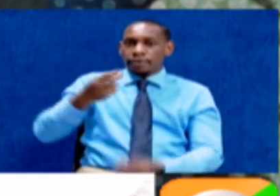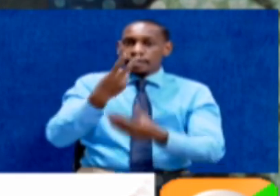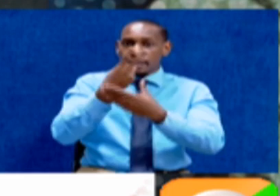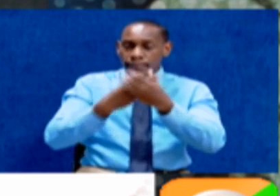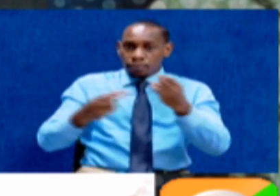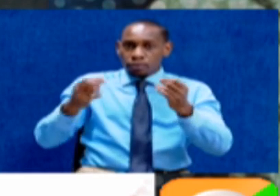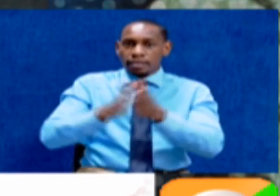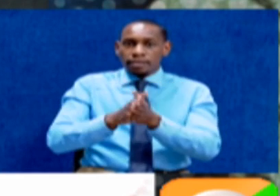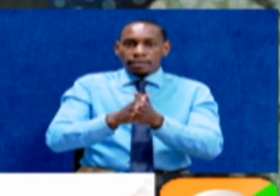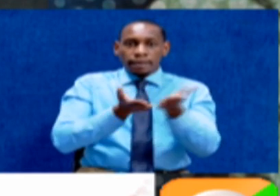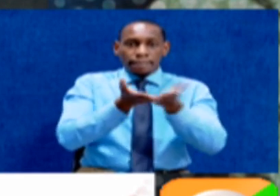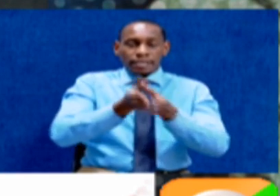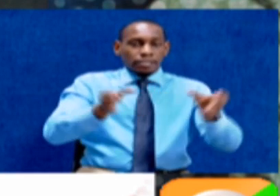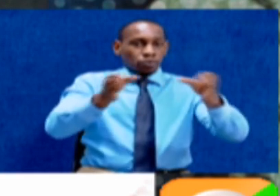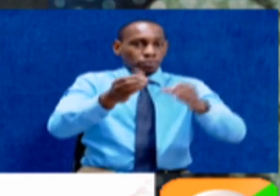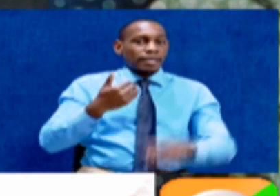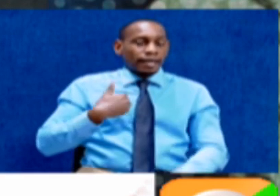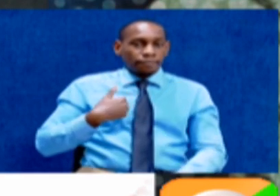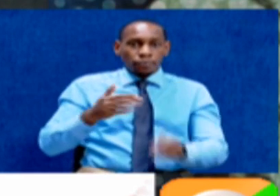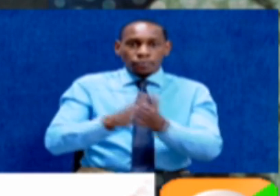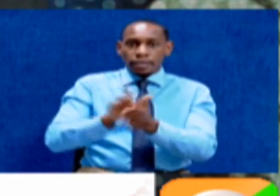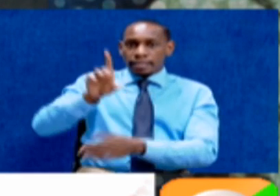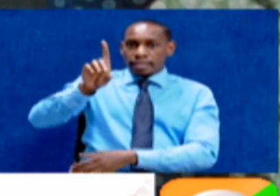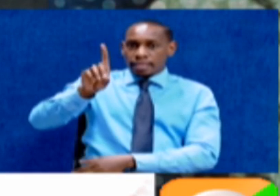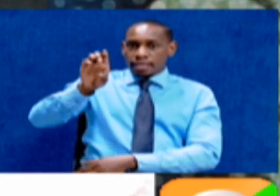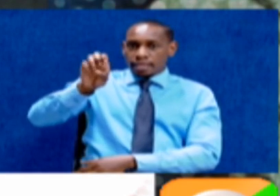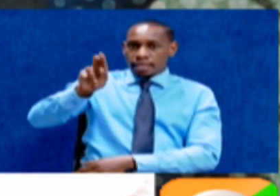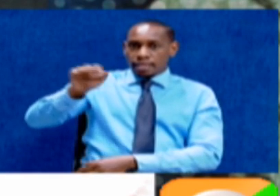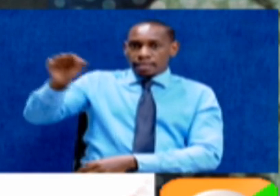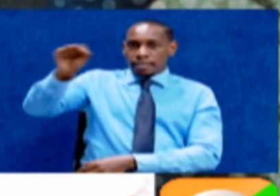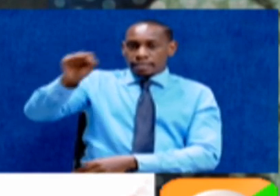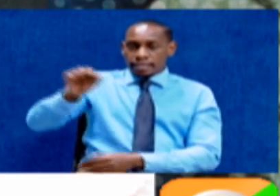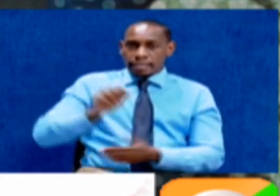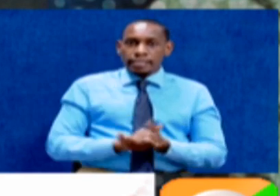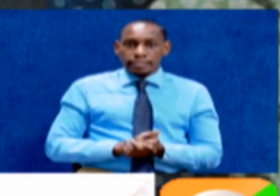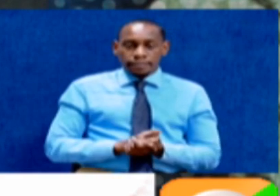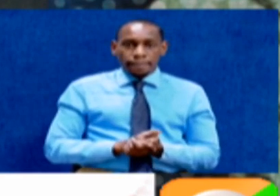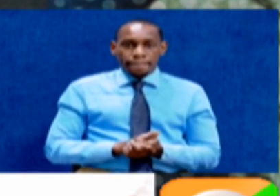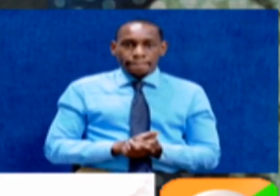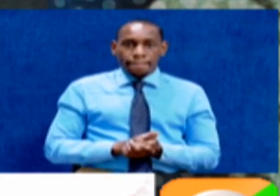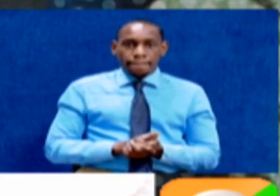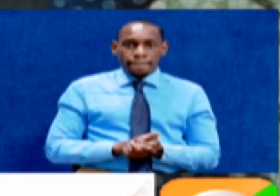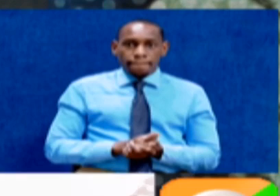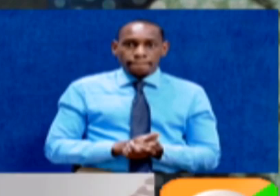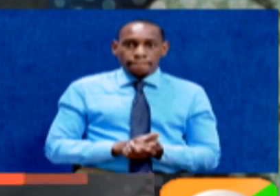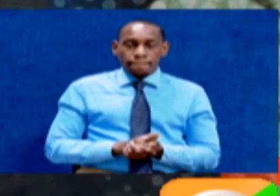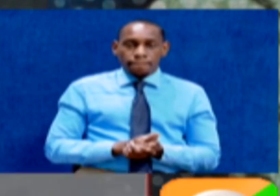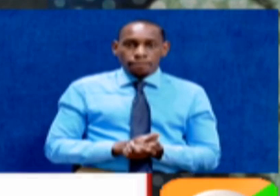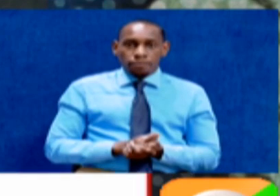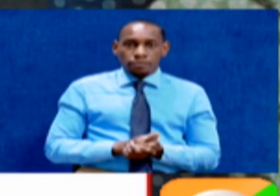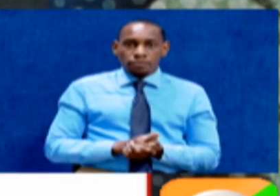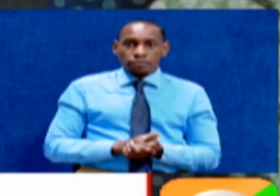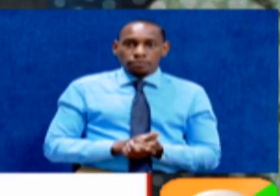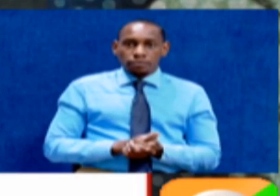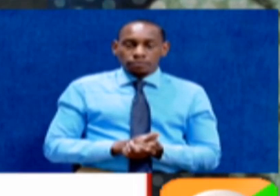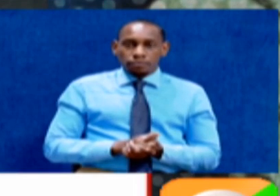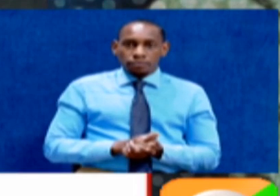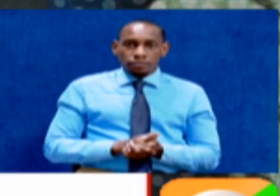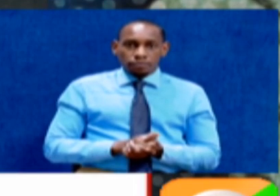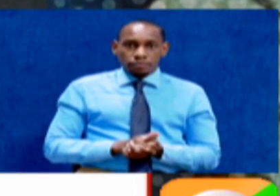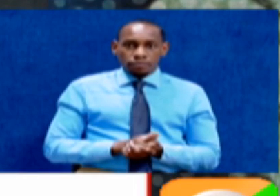Al Frank Investment proprietors, and Dennis Sam Achiro of Deskench Investments. Victoria